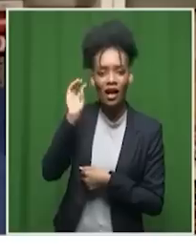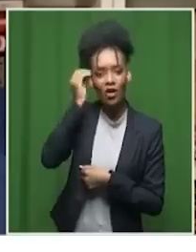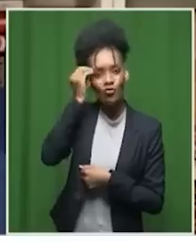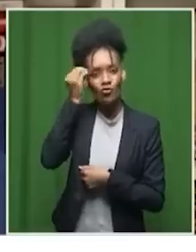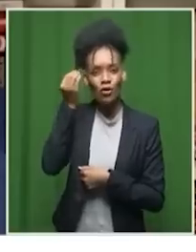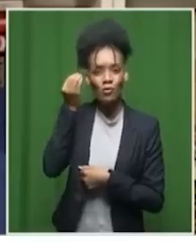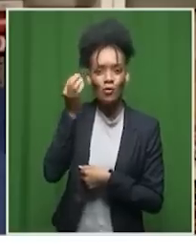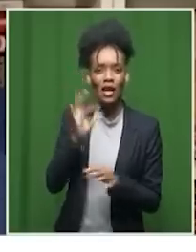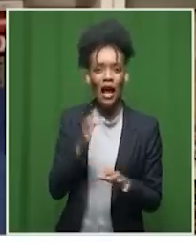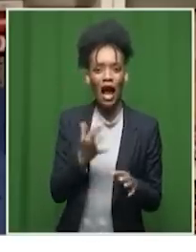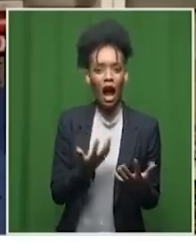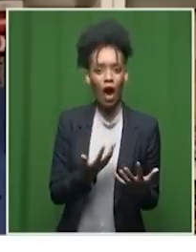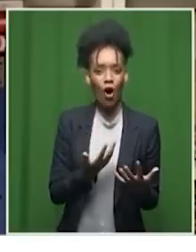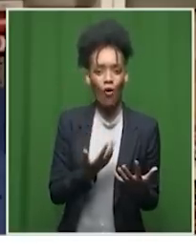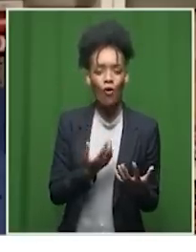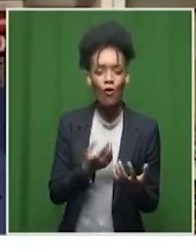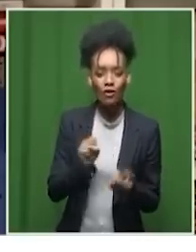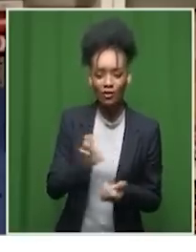interest of Europe?